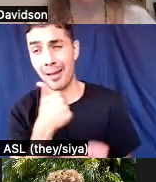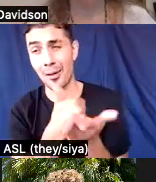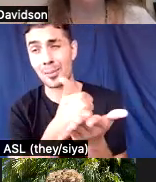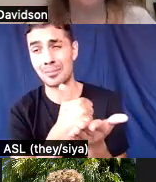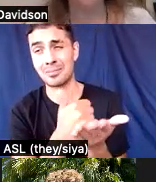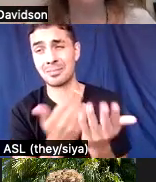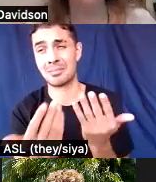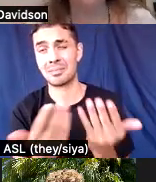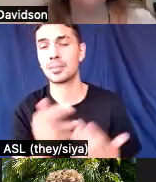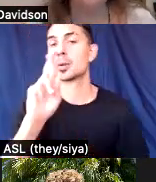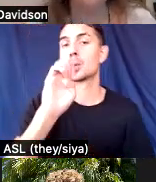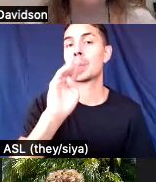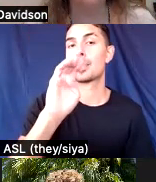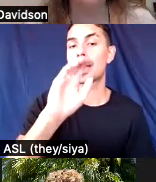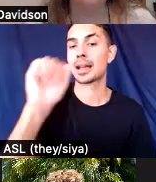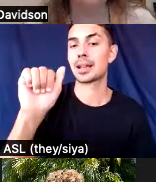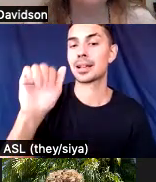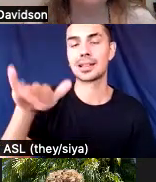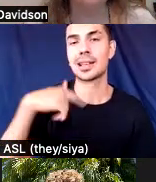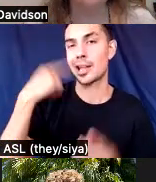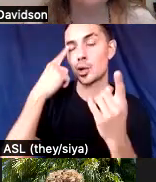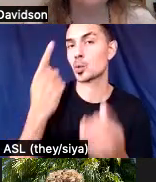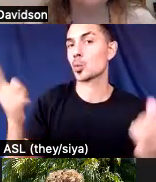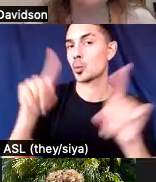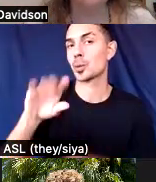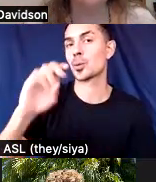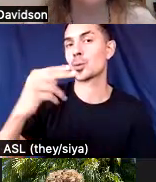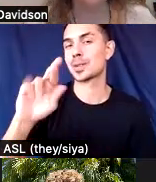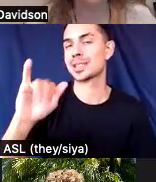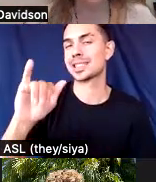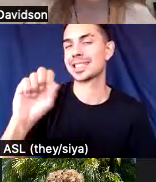This is Rebecca. Yes, I agree, Christine. And